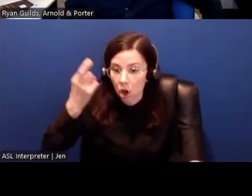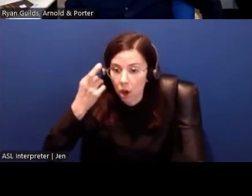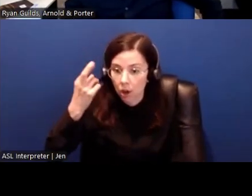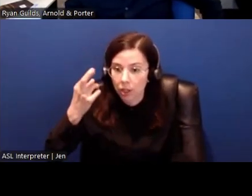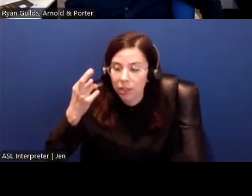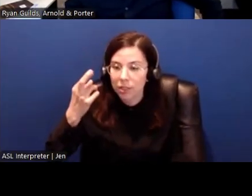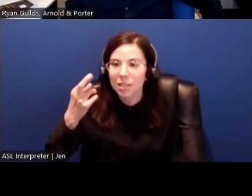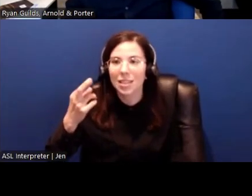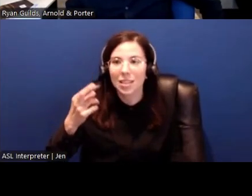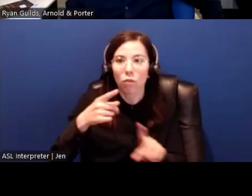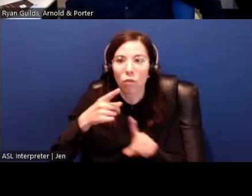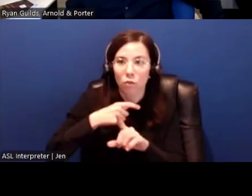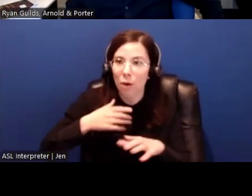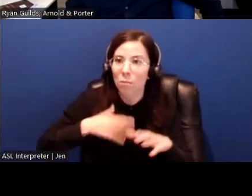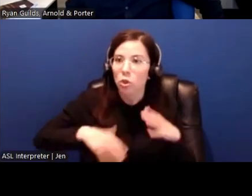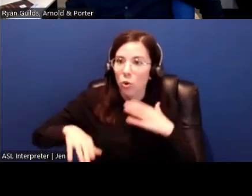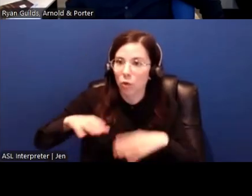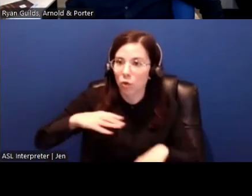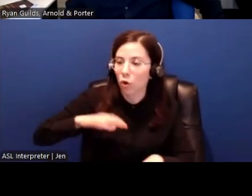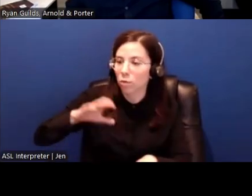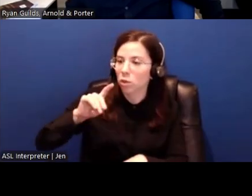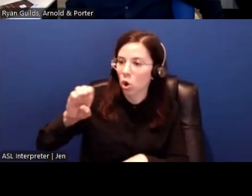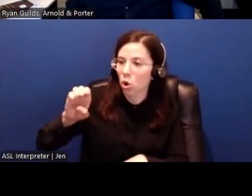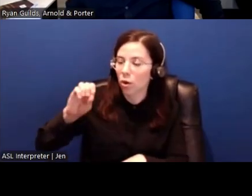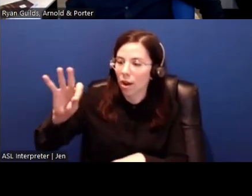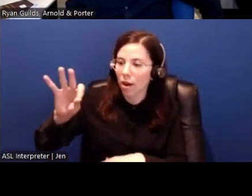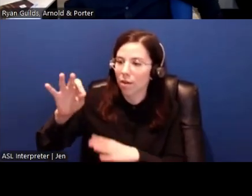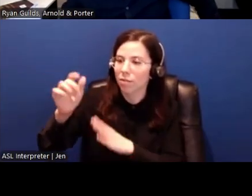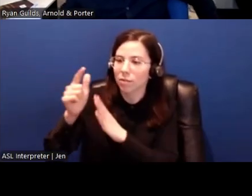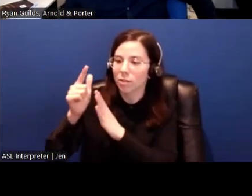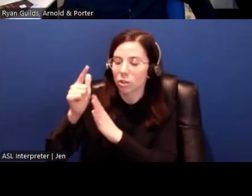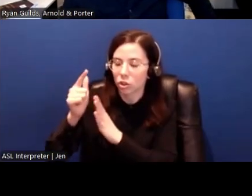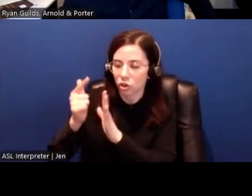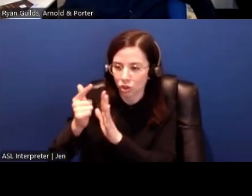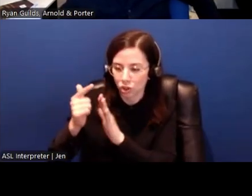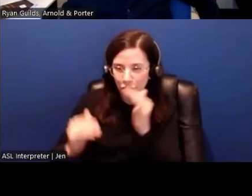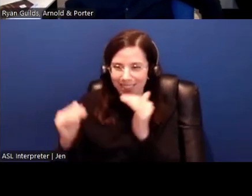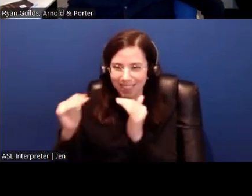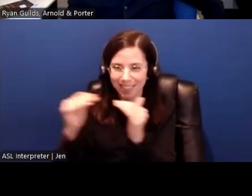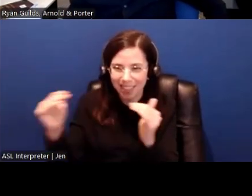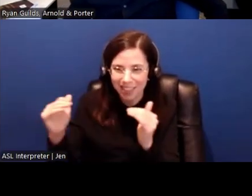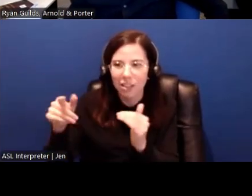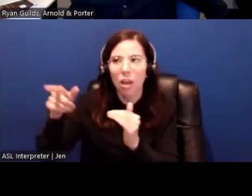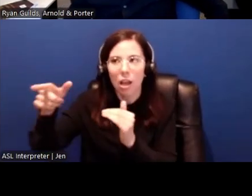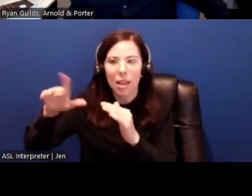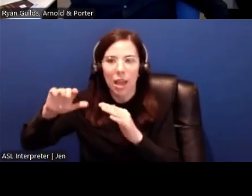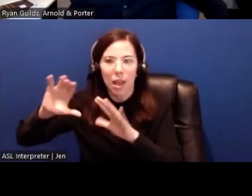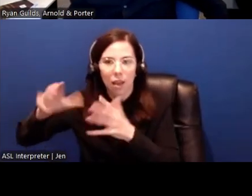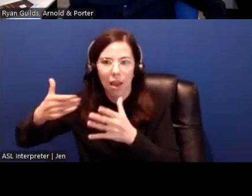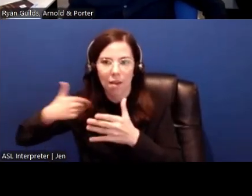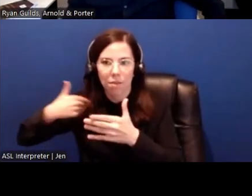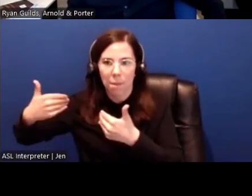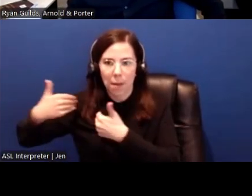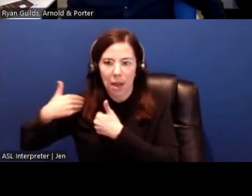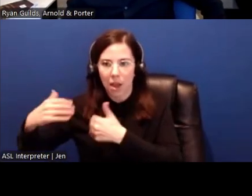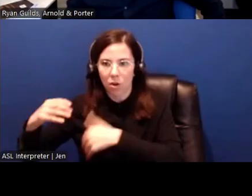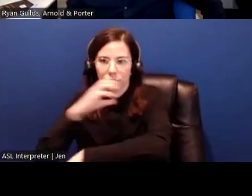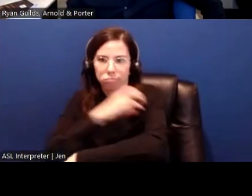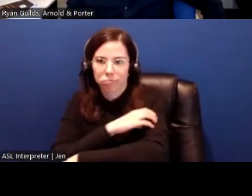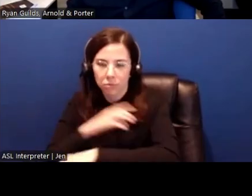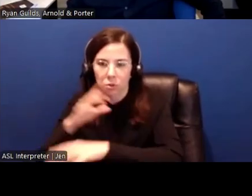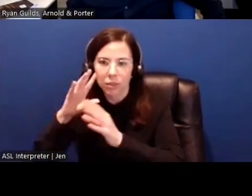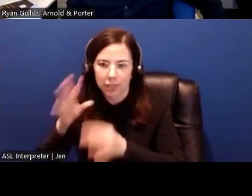of Military Justice over which that branch has jurisdiction. It is a process that's evolved over